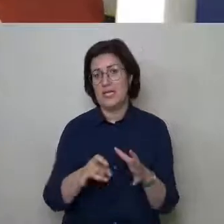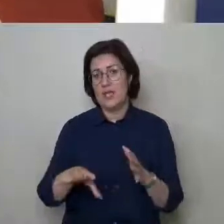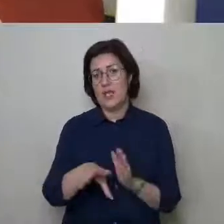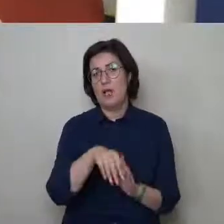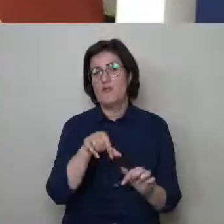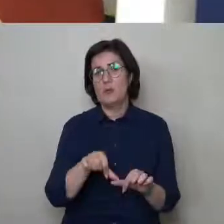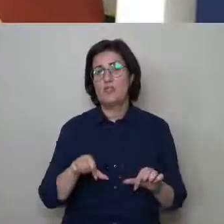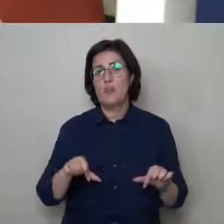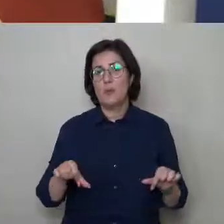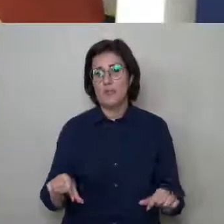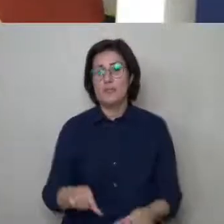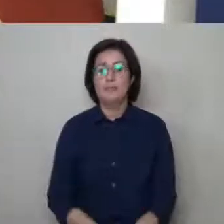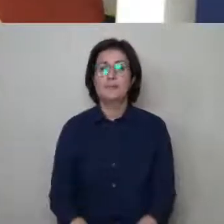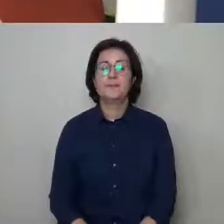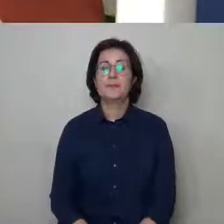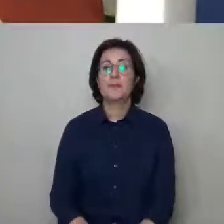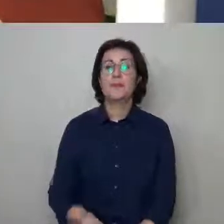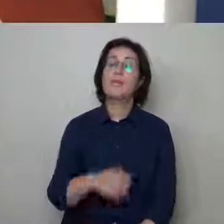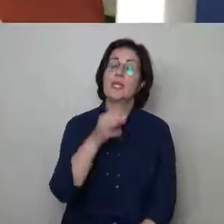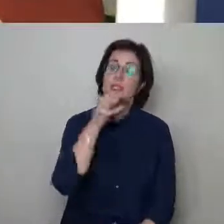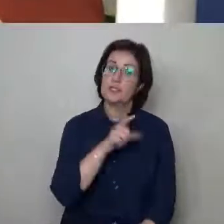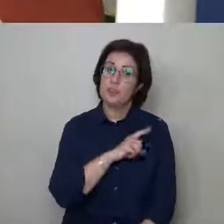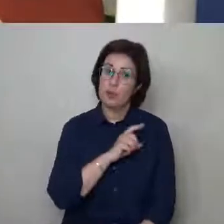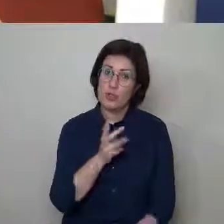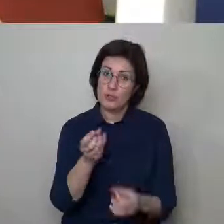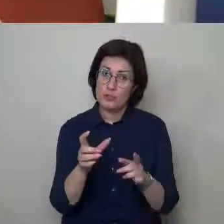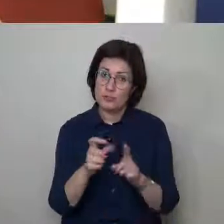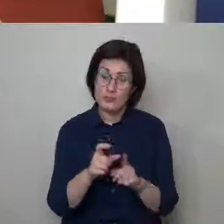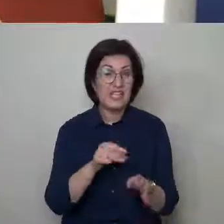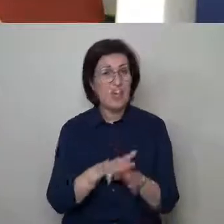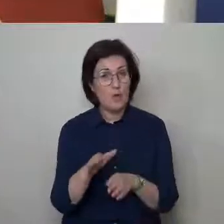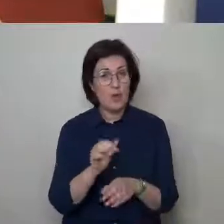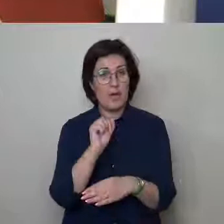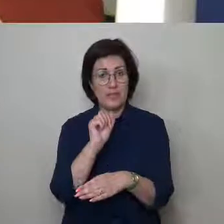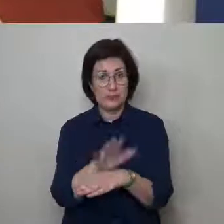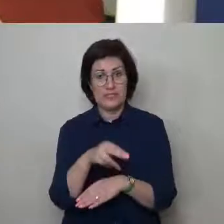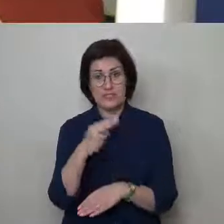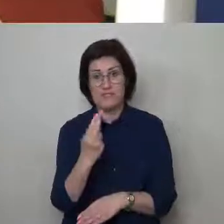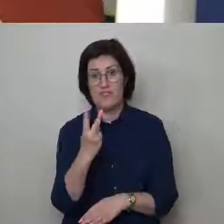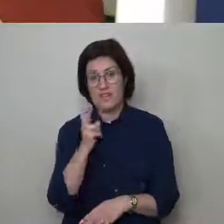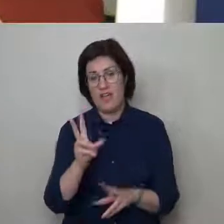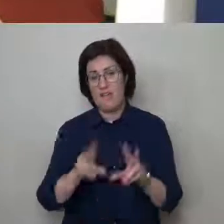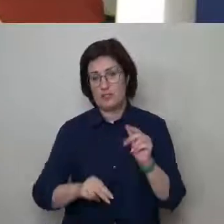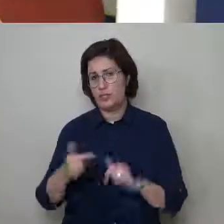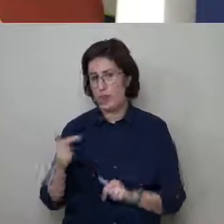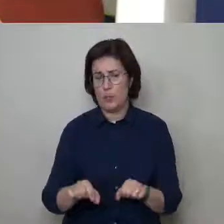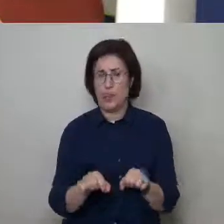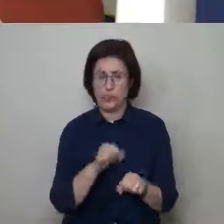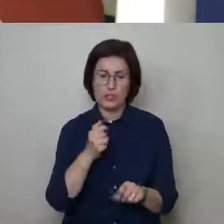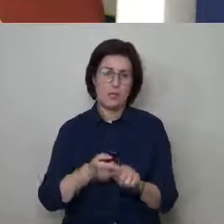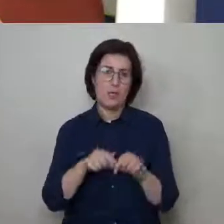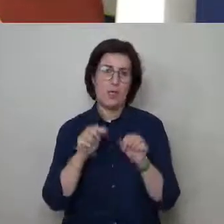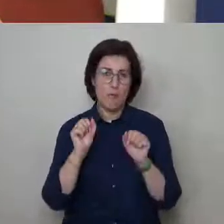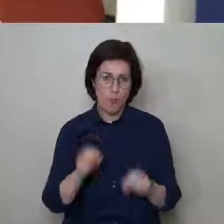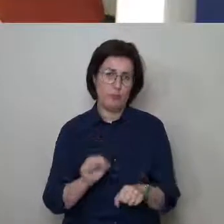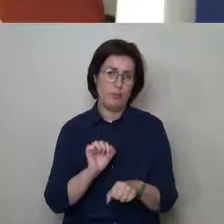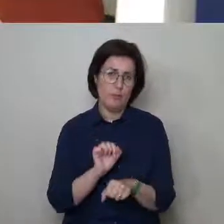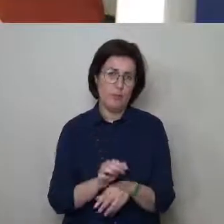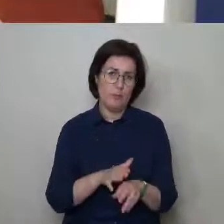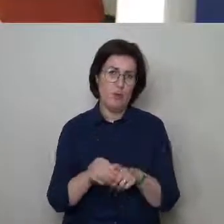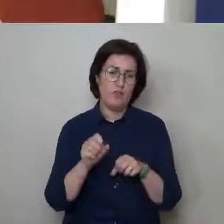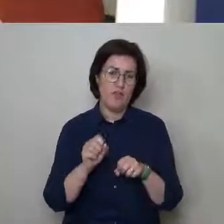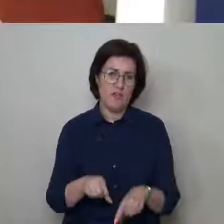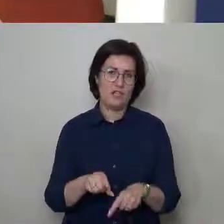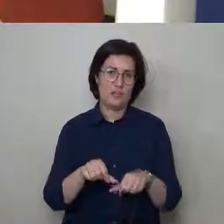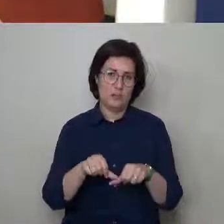terminate the authority of all the commission. Okay, in simple words, if one fails to comply